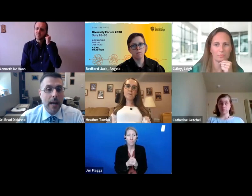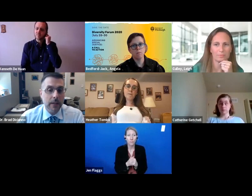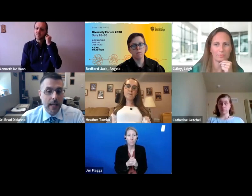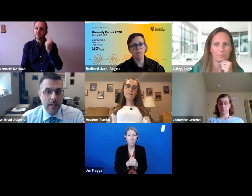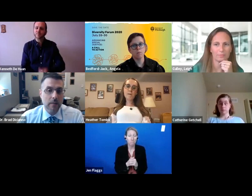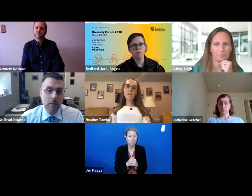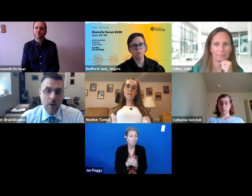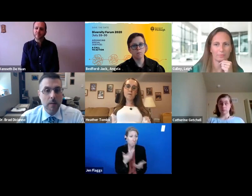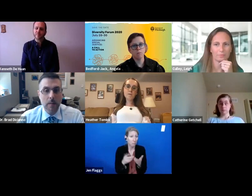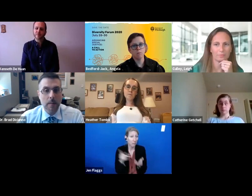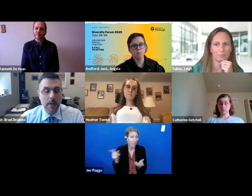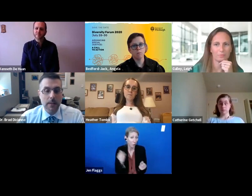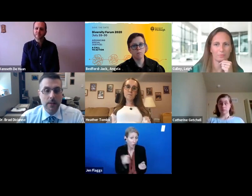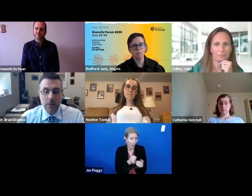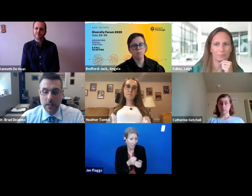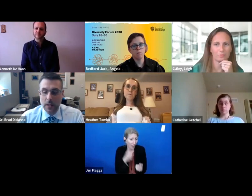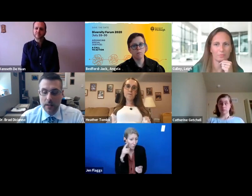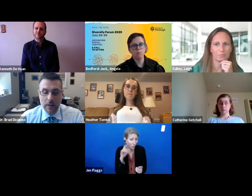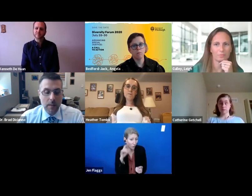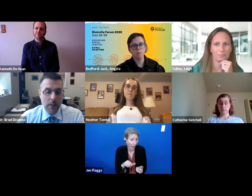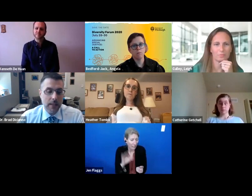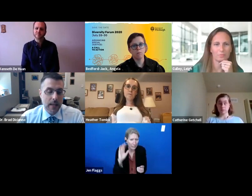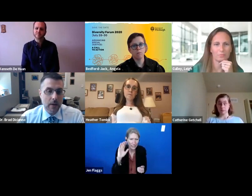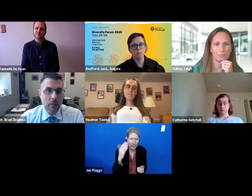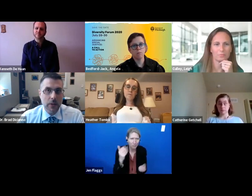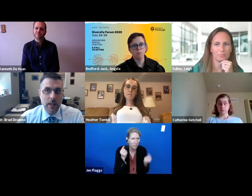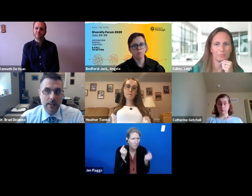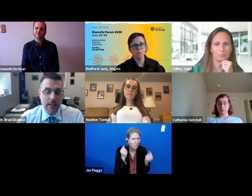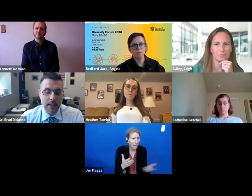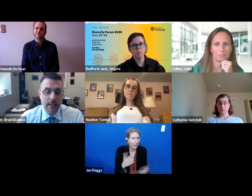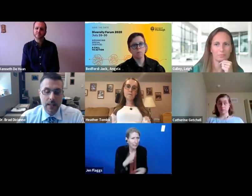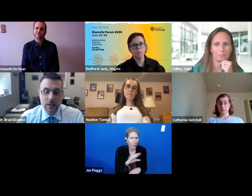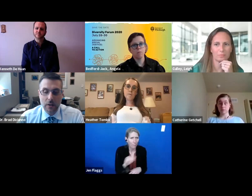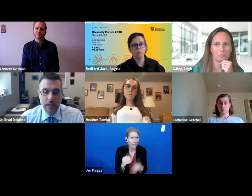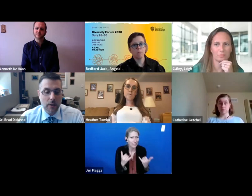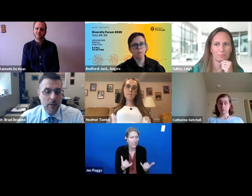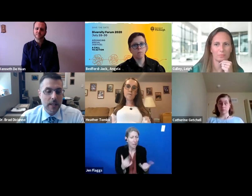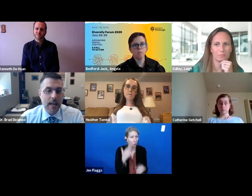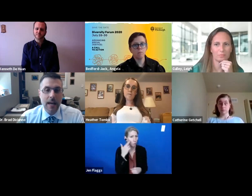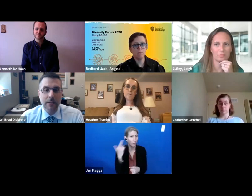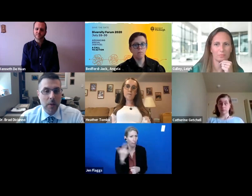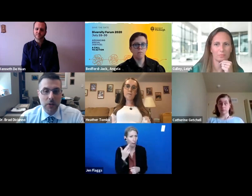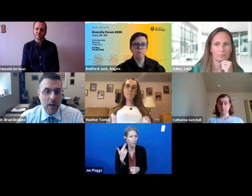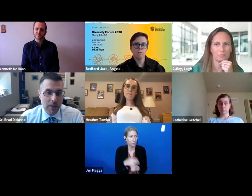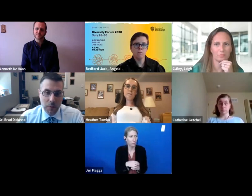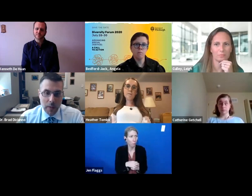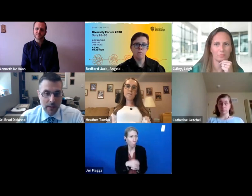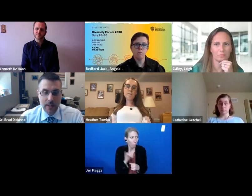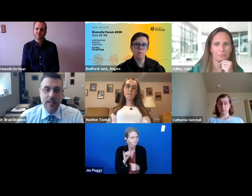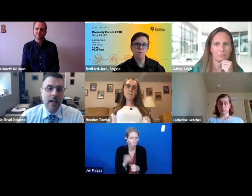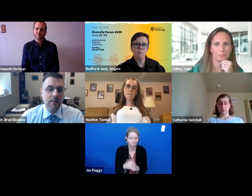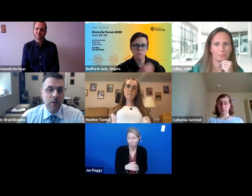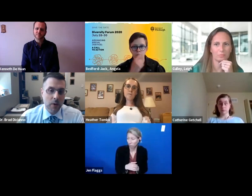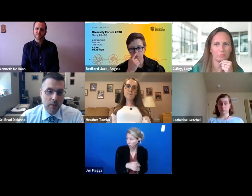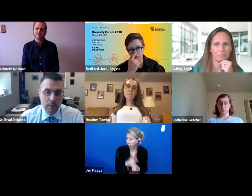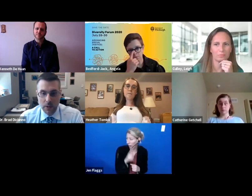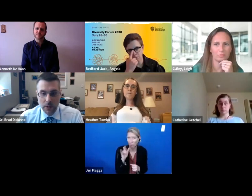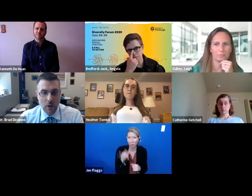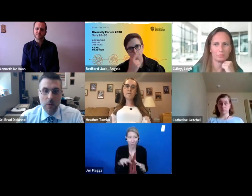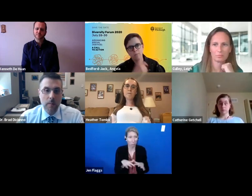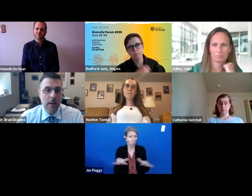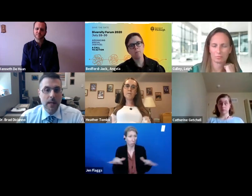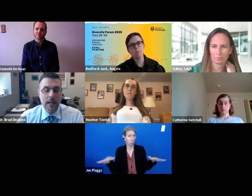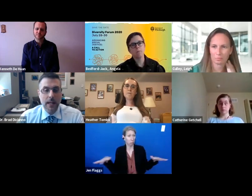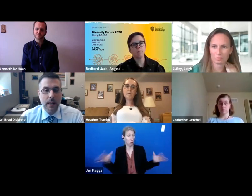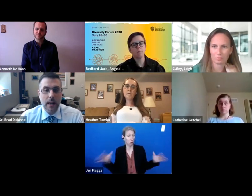could be advocated for. It seems like a lot of companies now are realizing, you know, they don't need to have as much office space. They can have their workforce